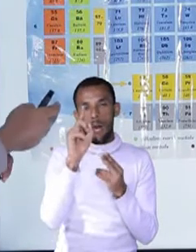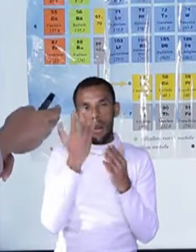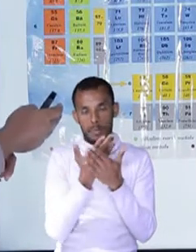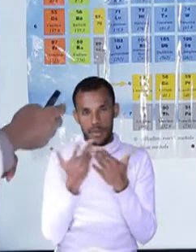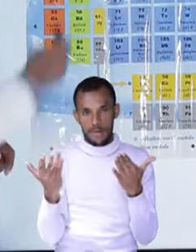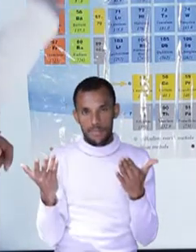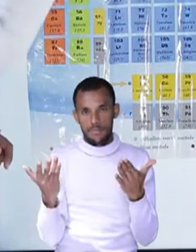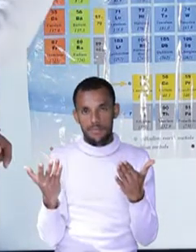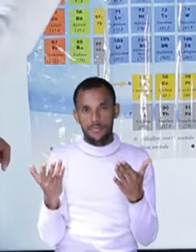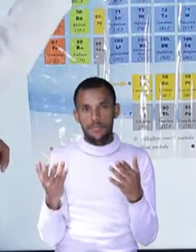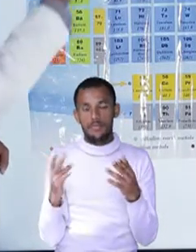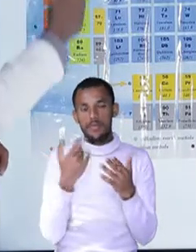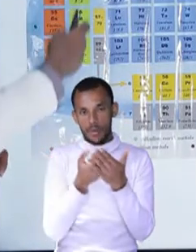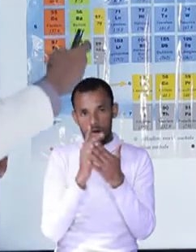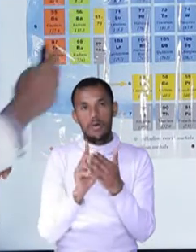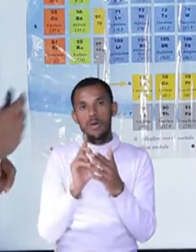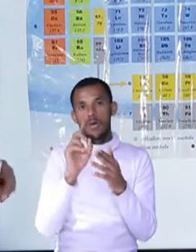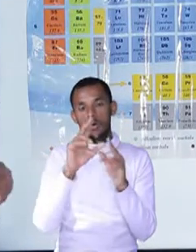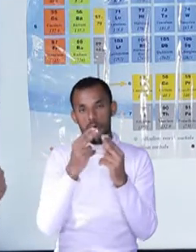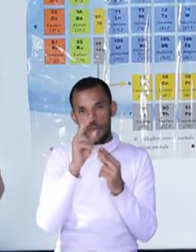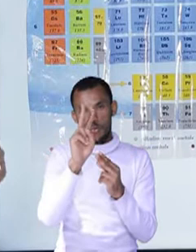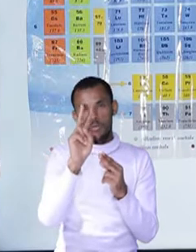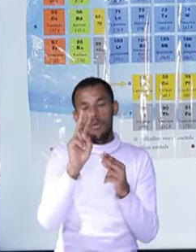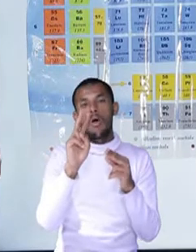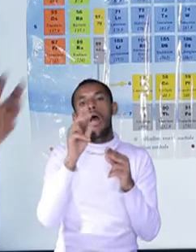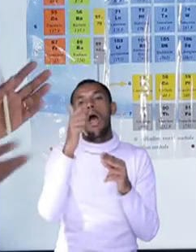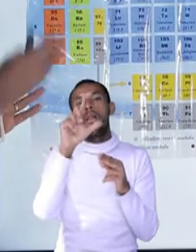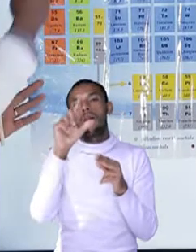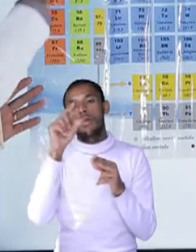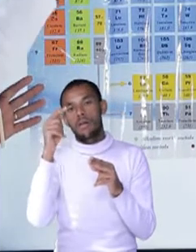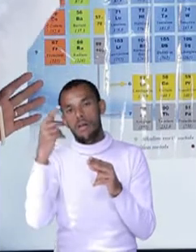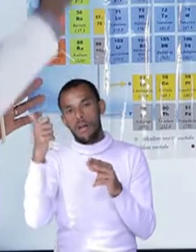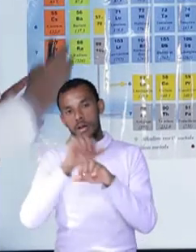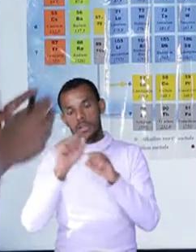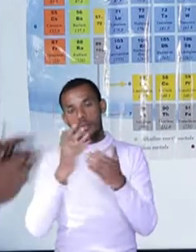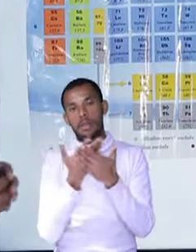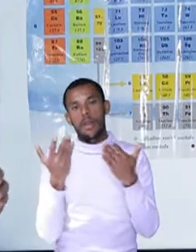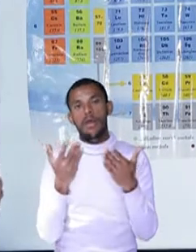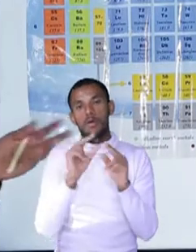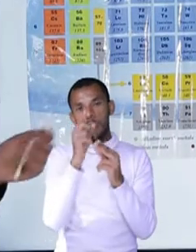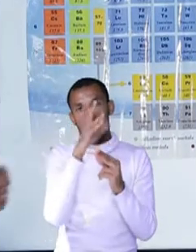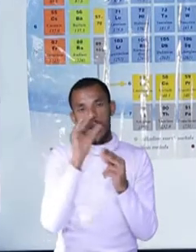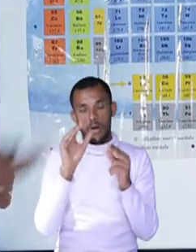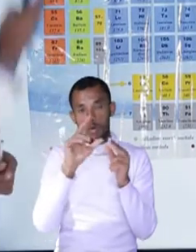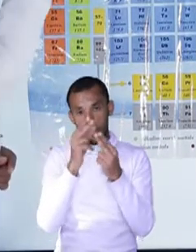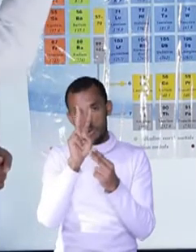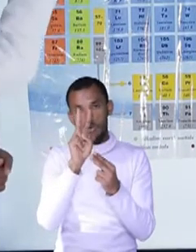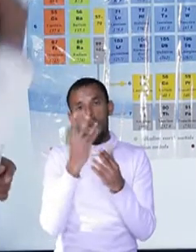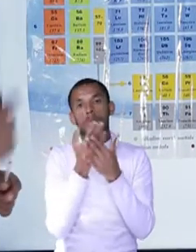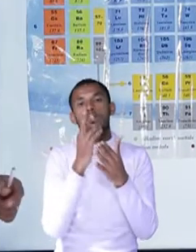elements. Again, this one is group 2, all alkaline earth metals. Group 1 and group 2 elements are